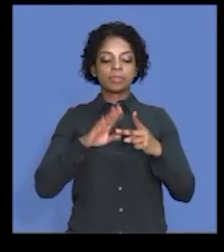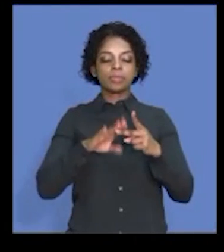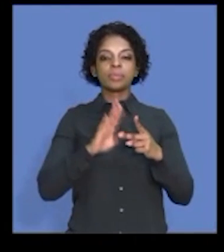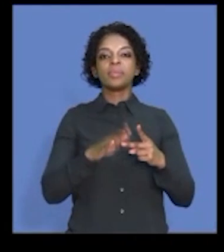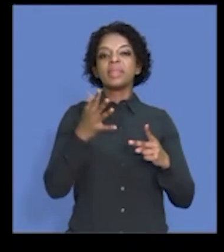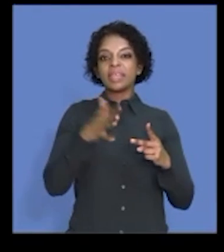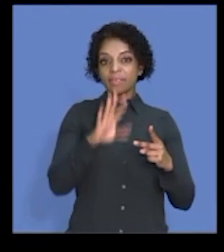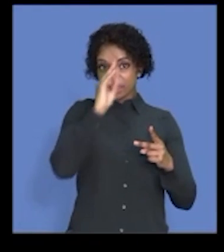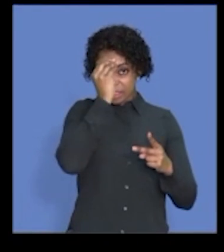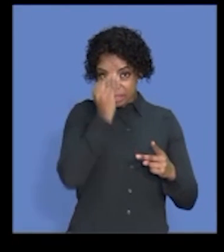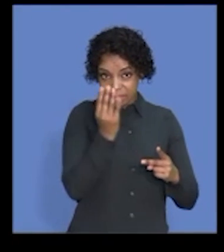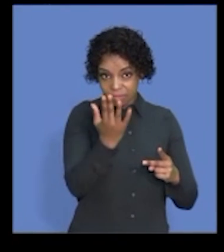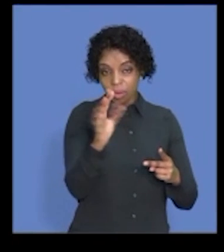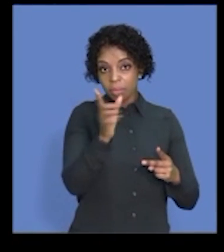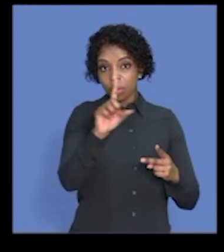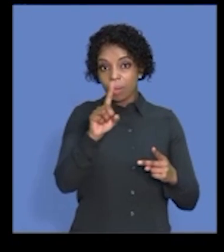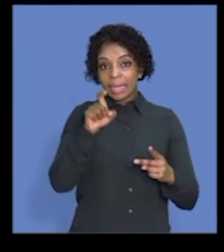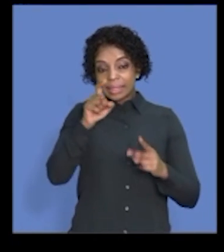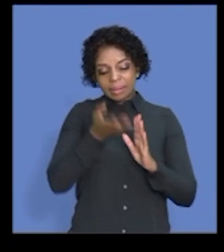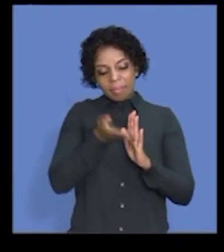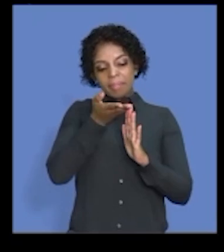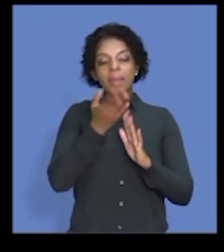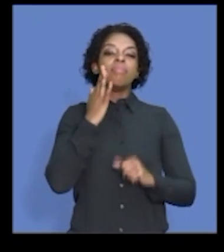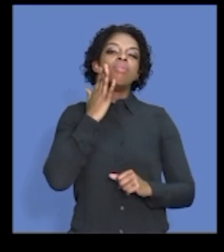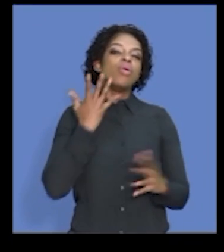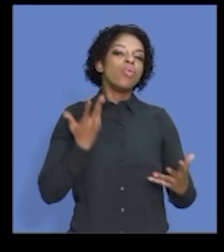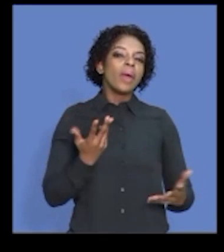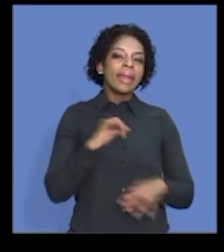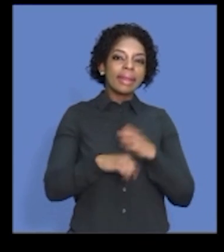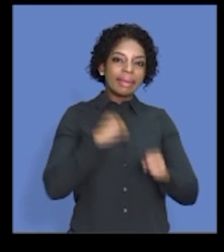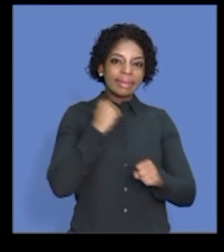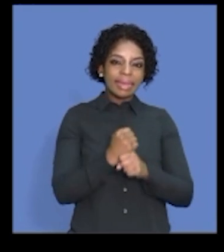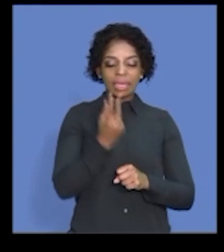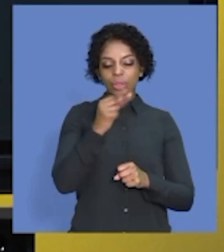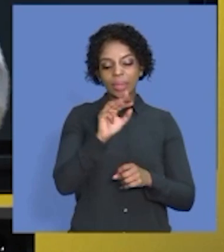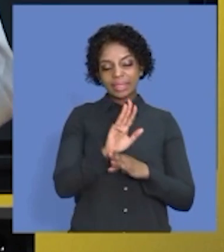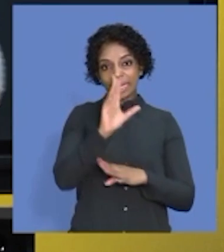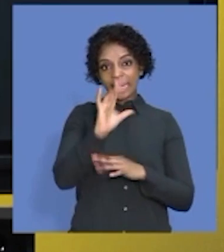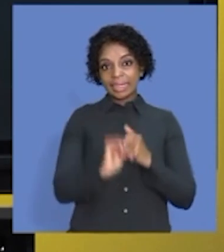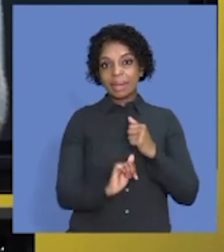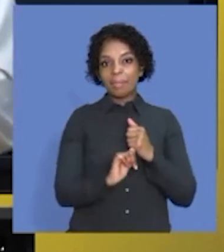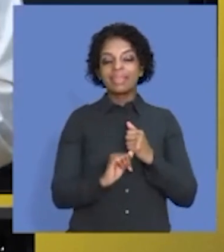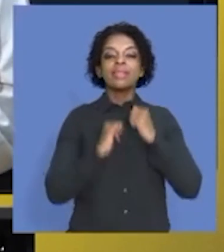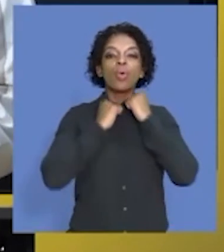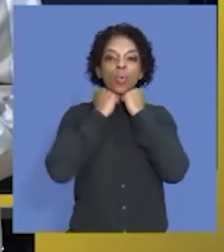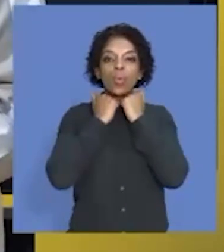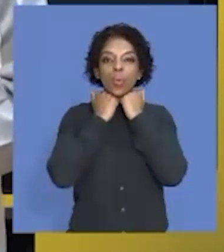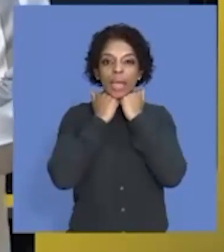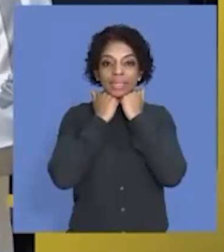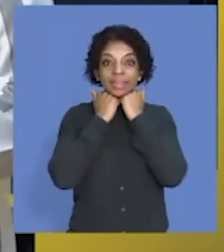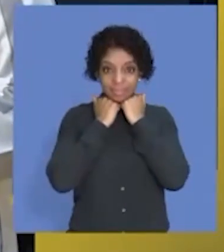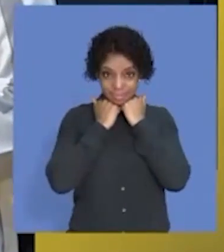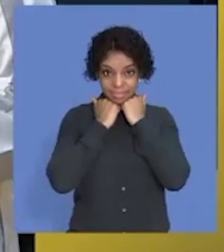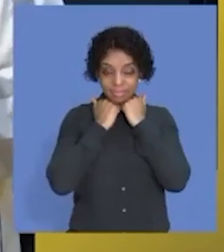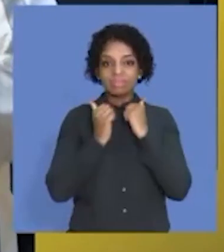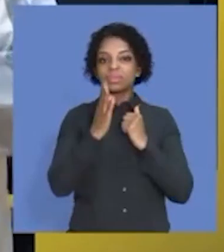on the 1st of August 2019. So clearly you can see, you do not know what was